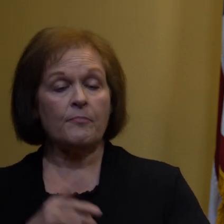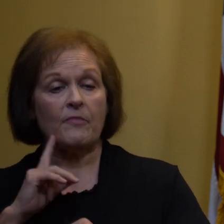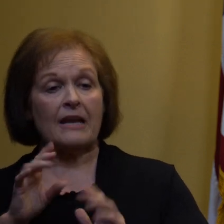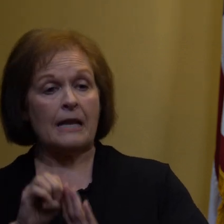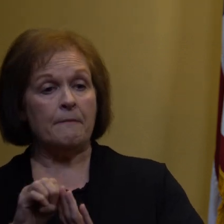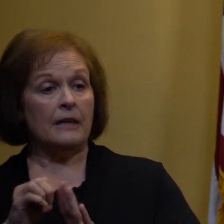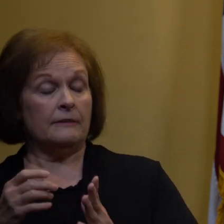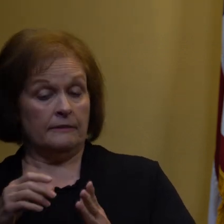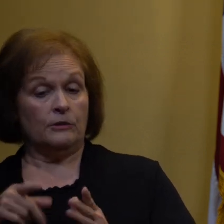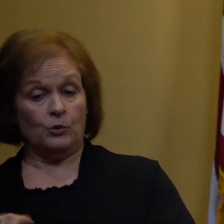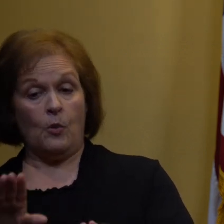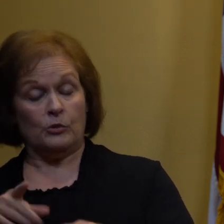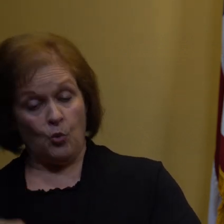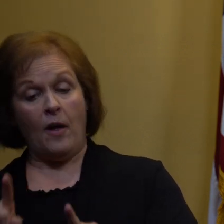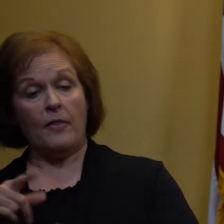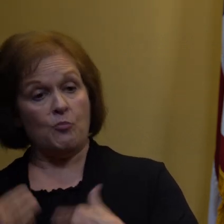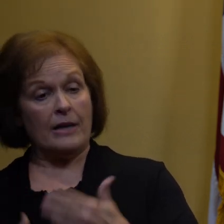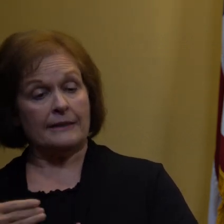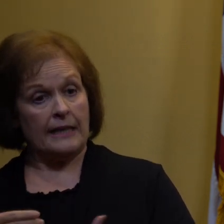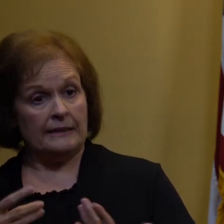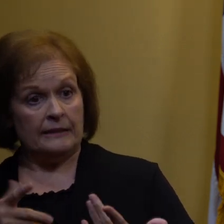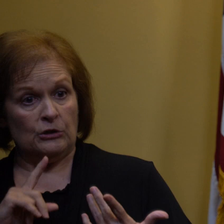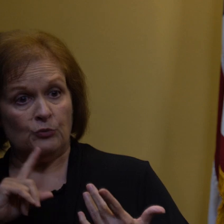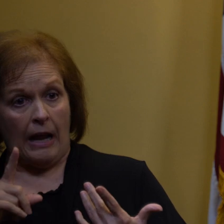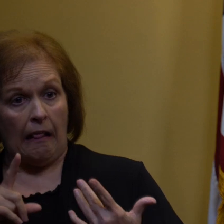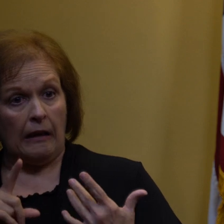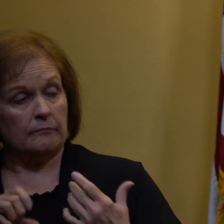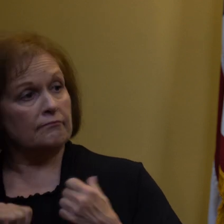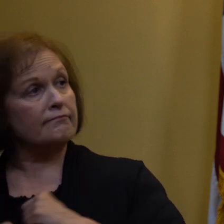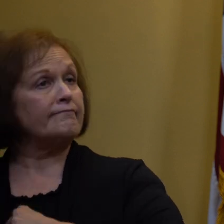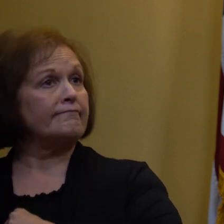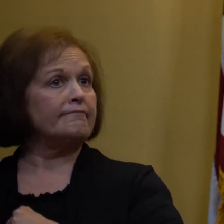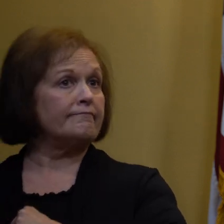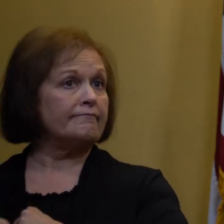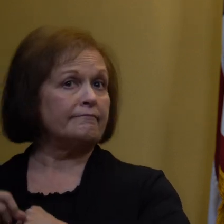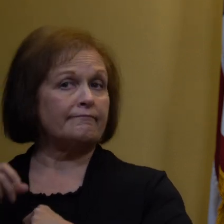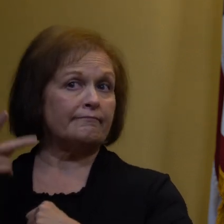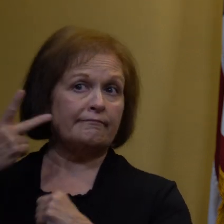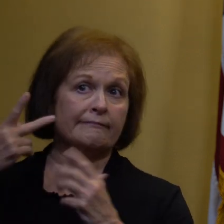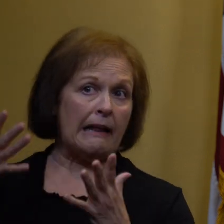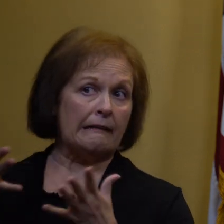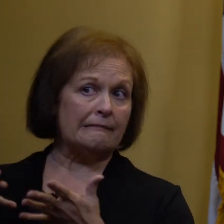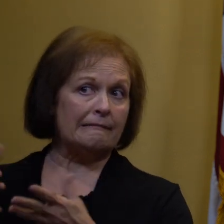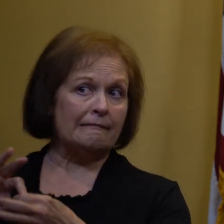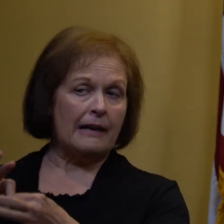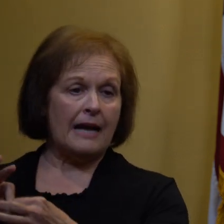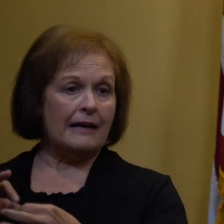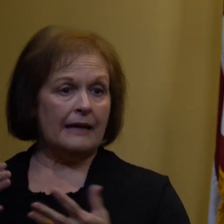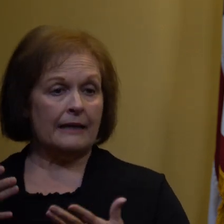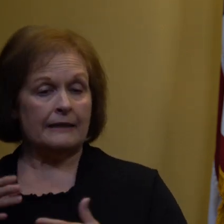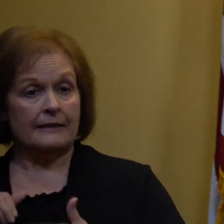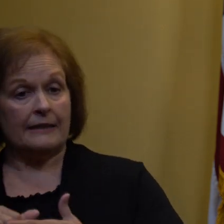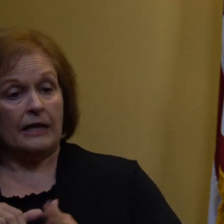instances and throughout the process, it was kind of politicized. Okay? And I would say, quite frankly, with and by